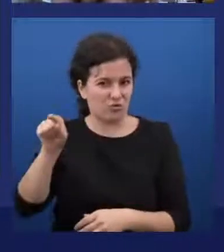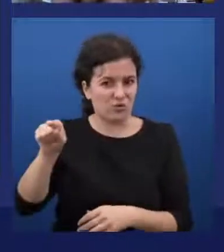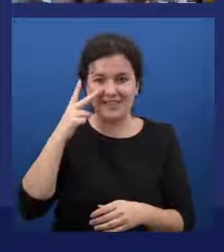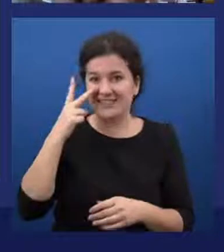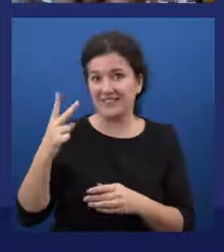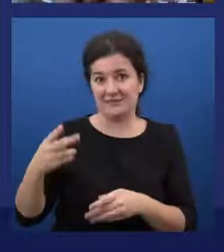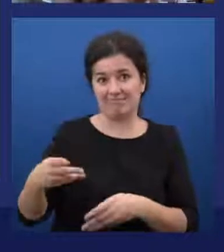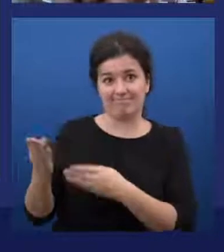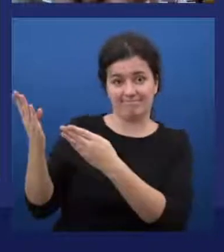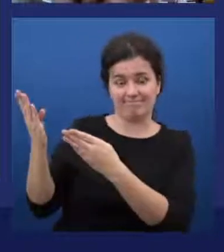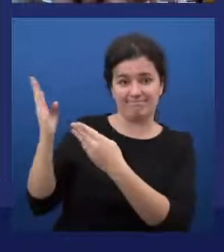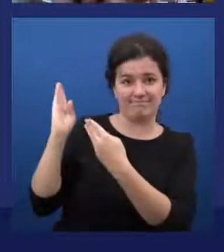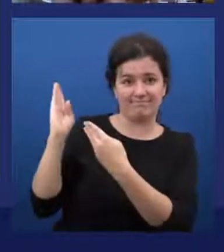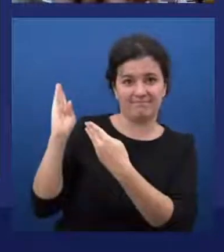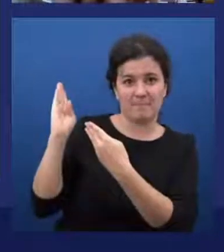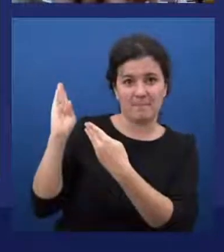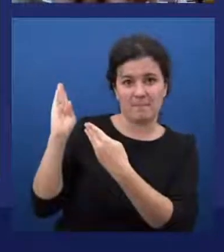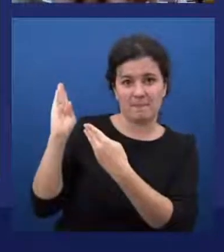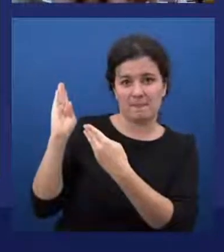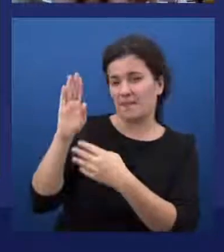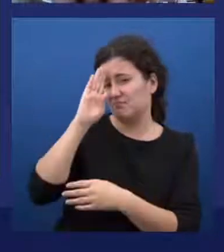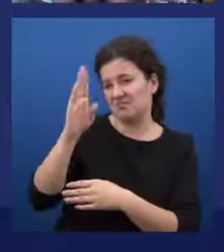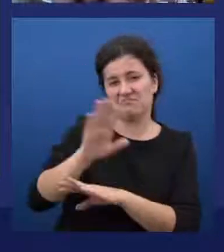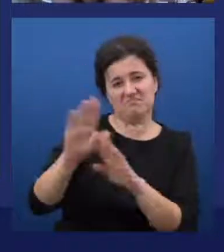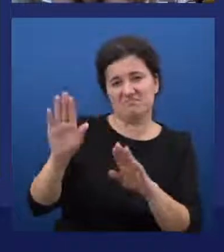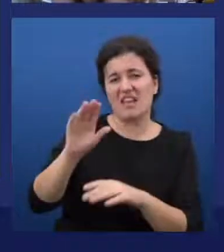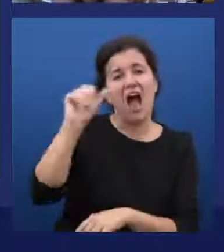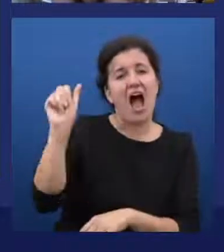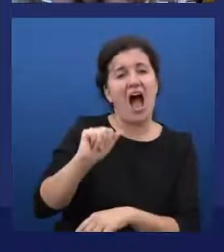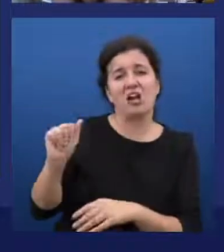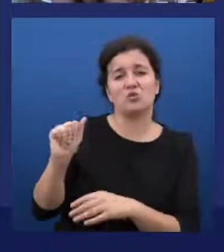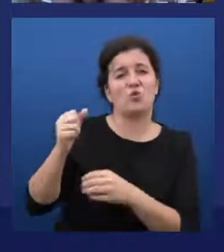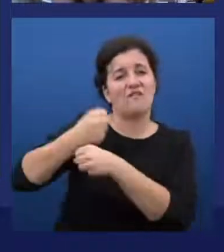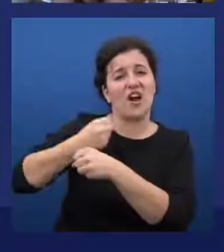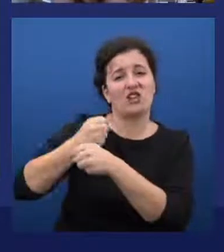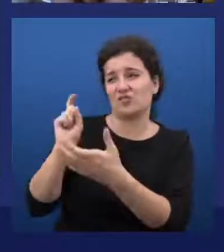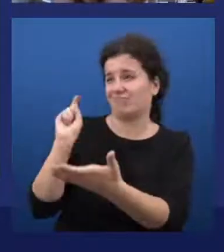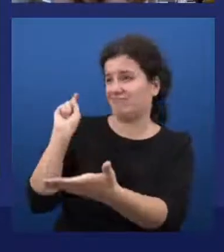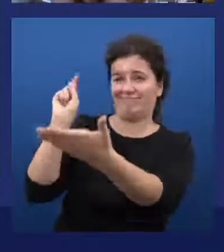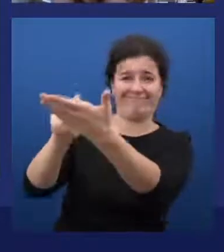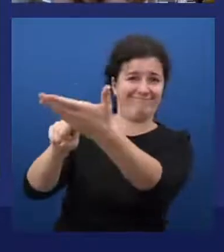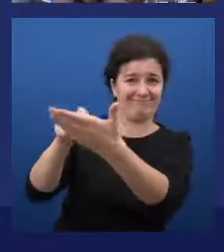That Azure function here, and then